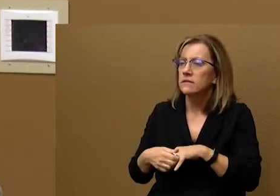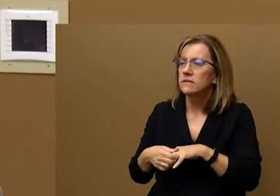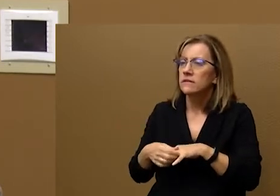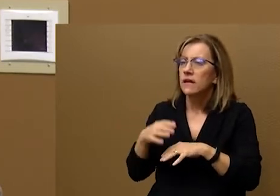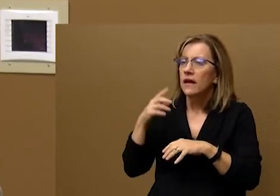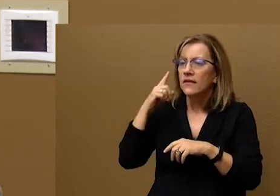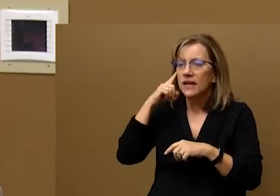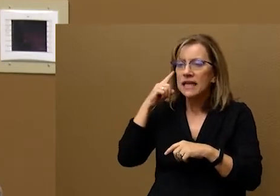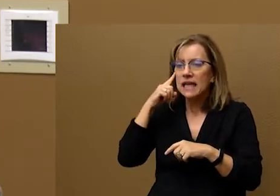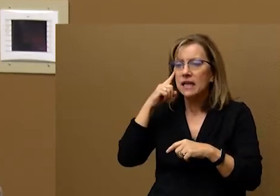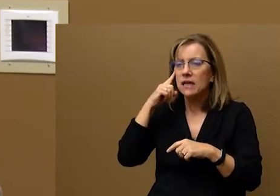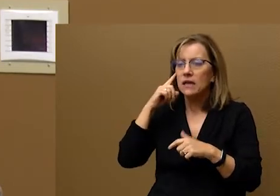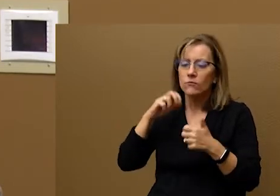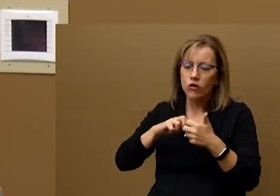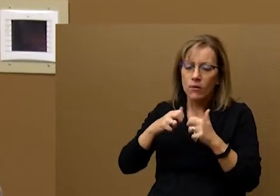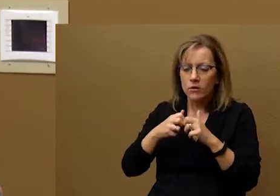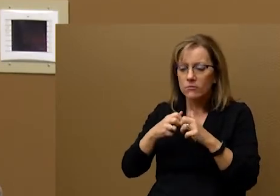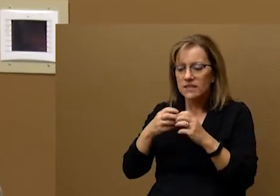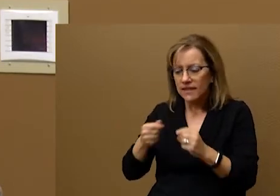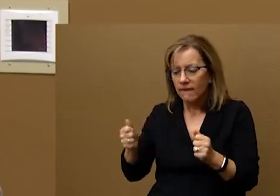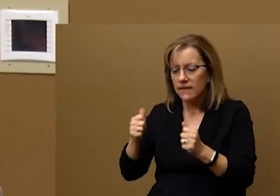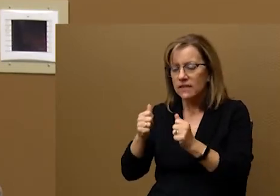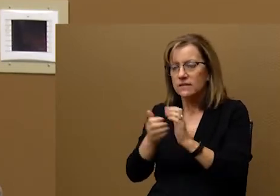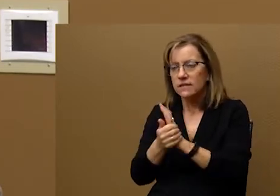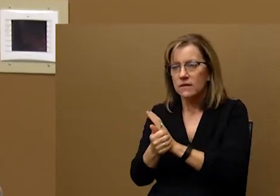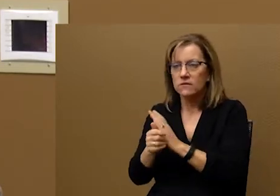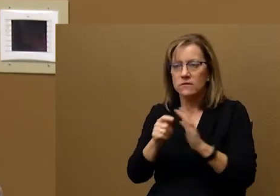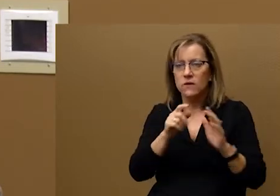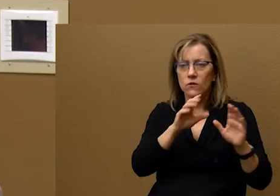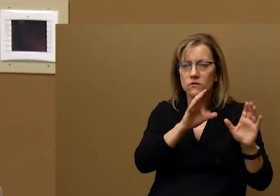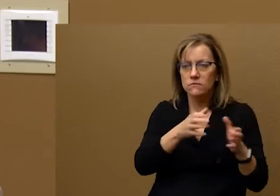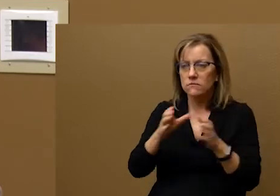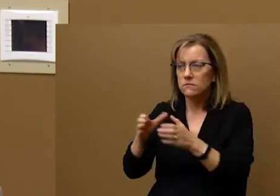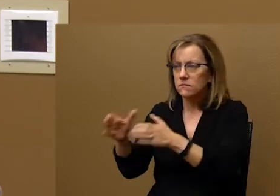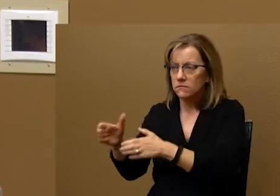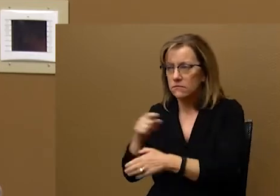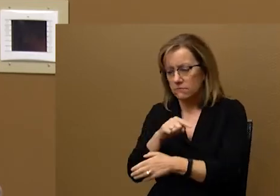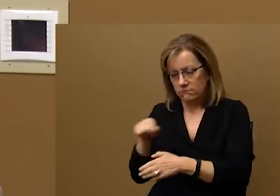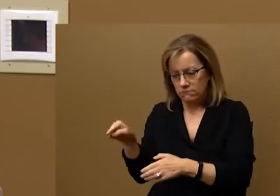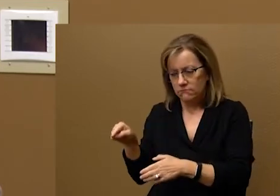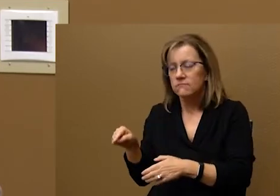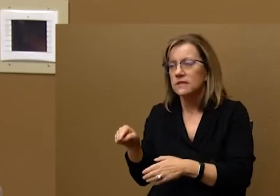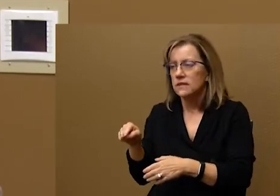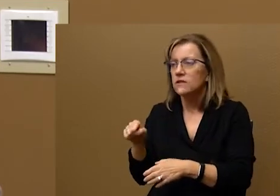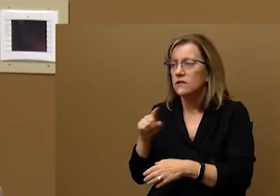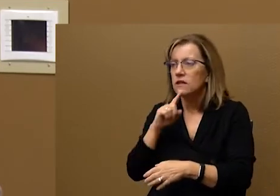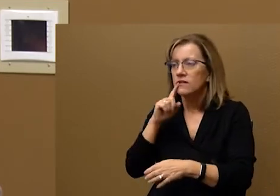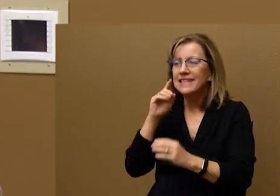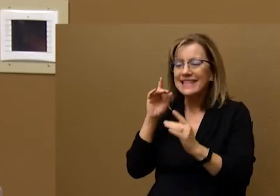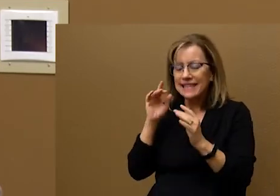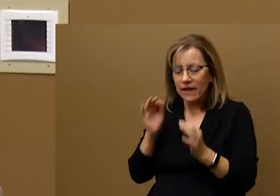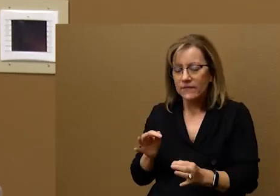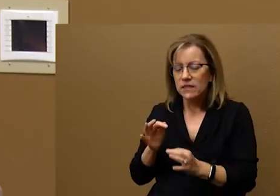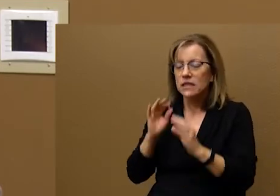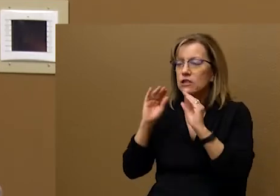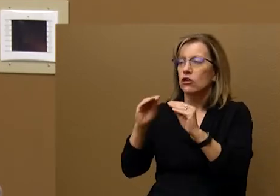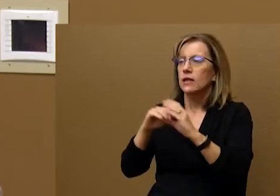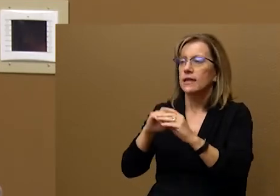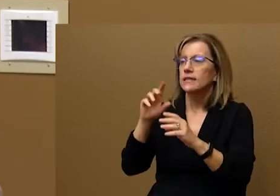skills and thinking problem-solving skills. So those 3 sets, they are definitely taught